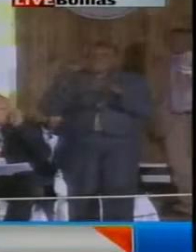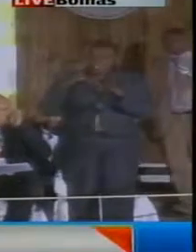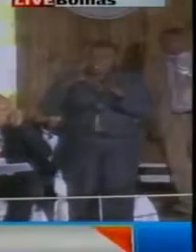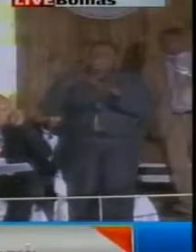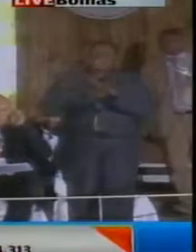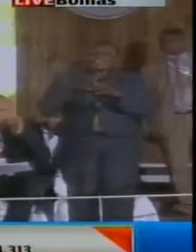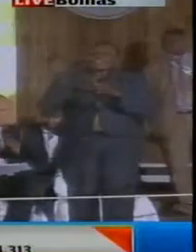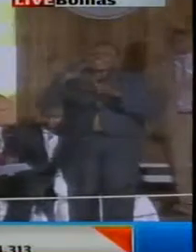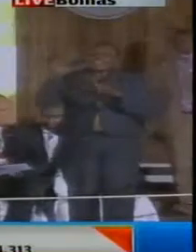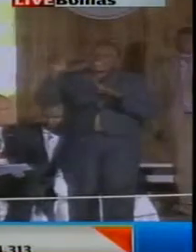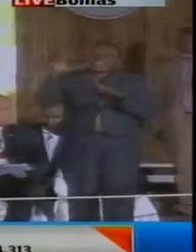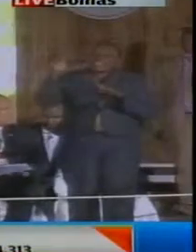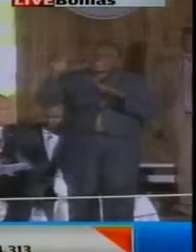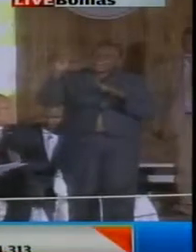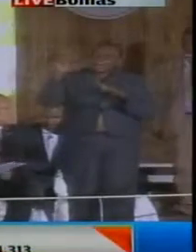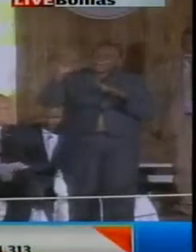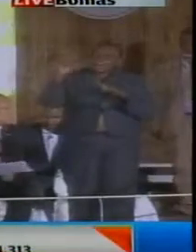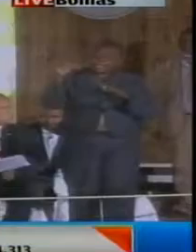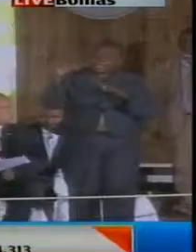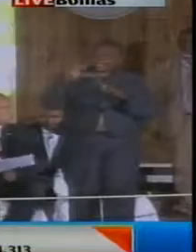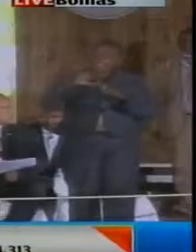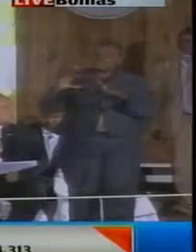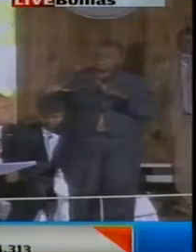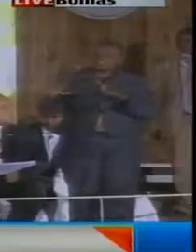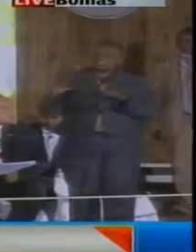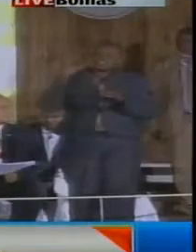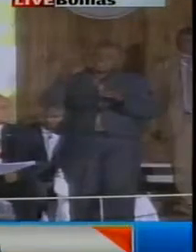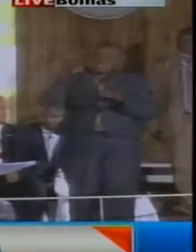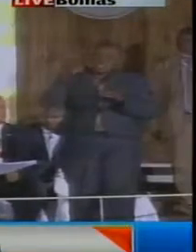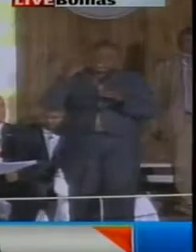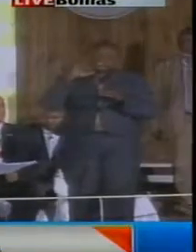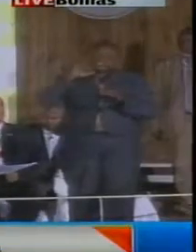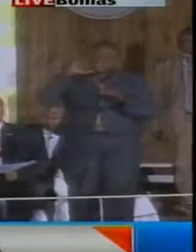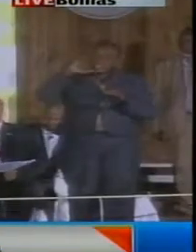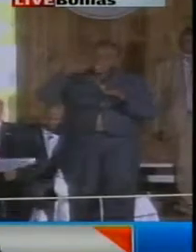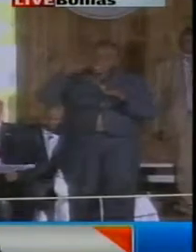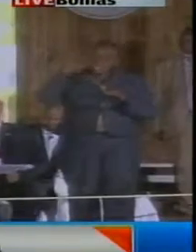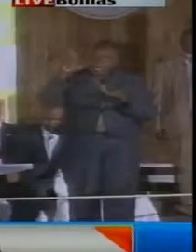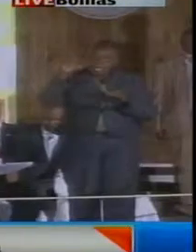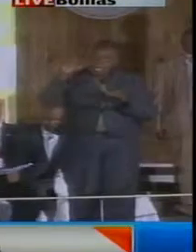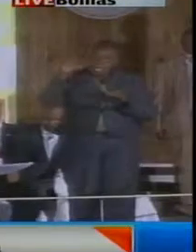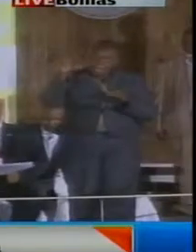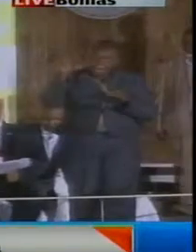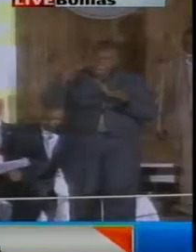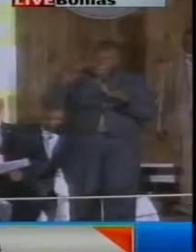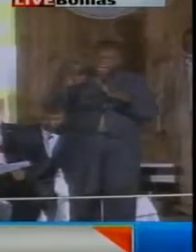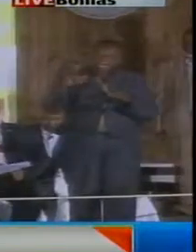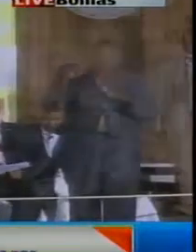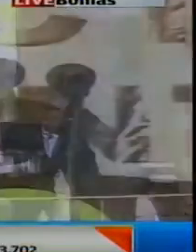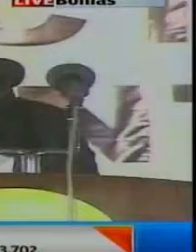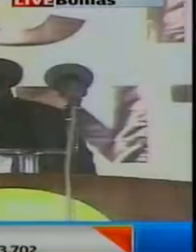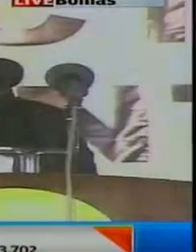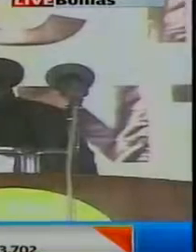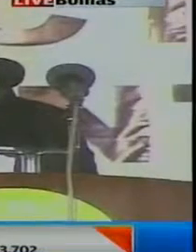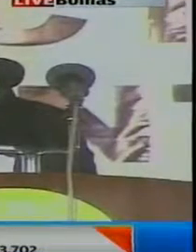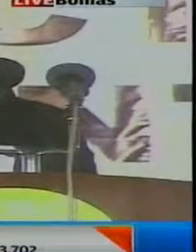in Nyamira County. James Kiapi, 181, Martha Karua,